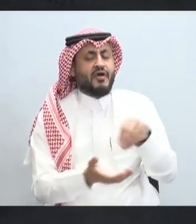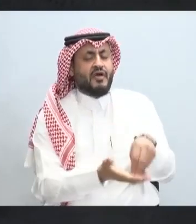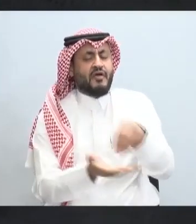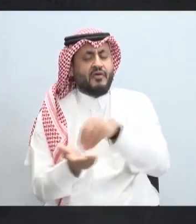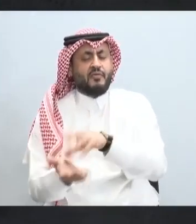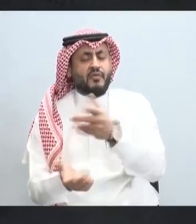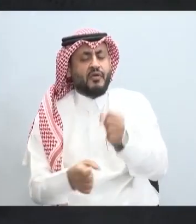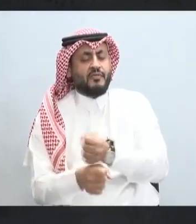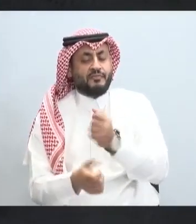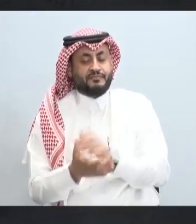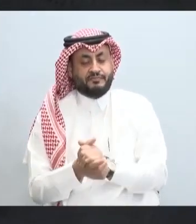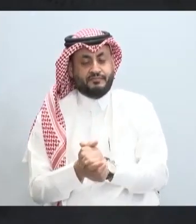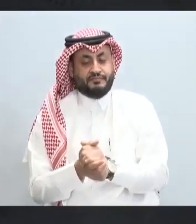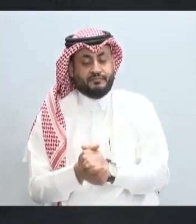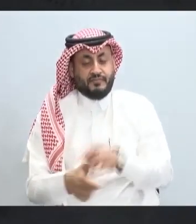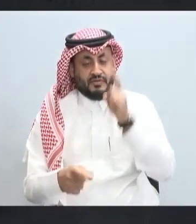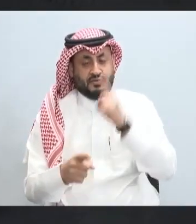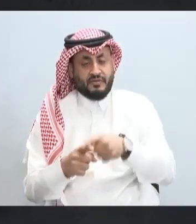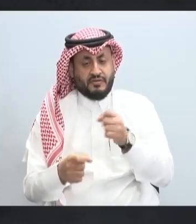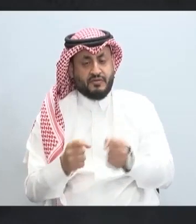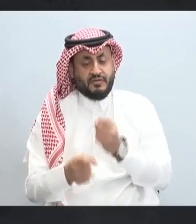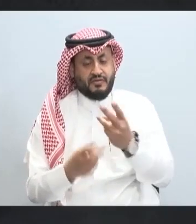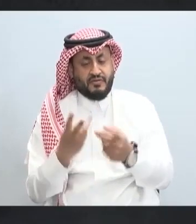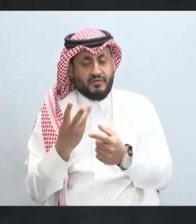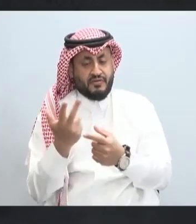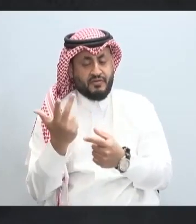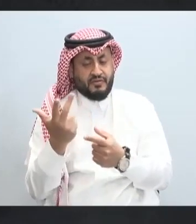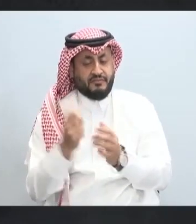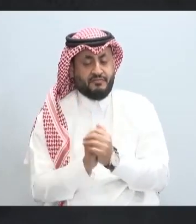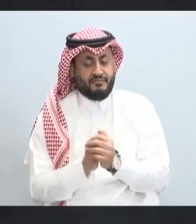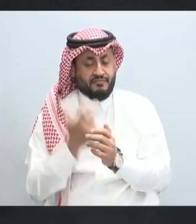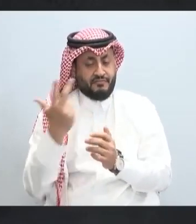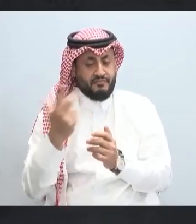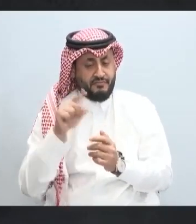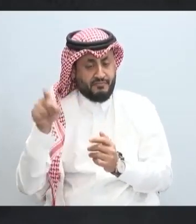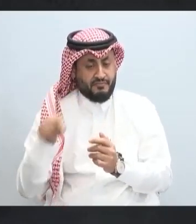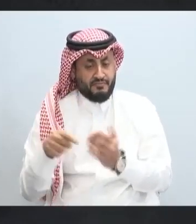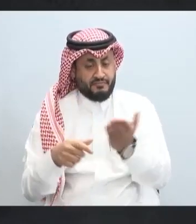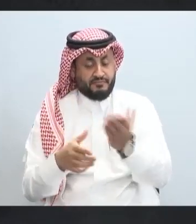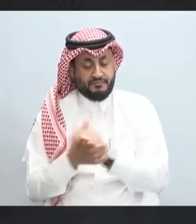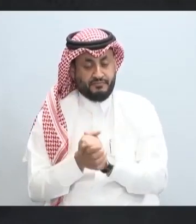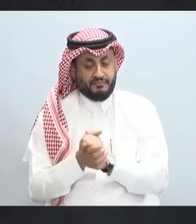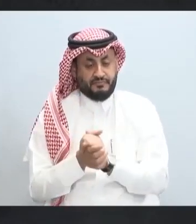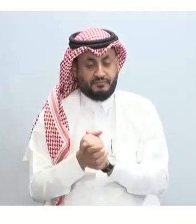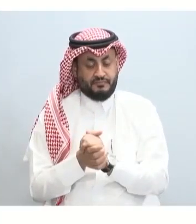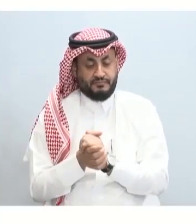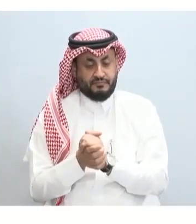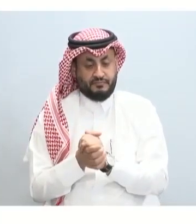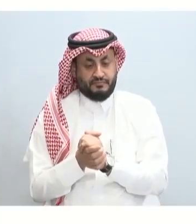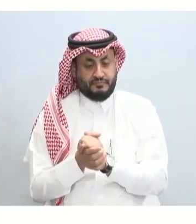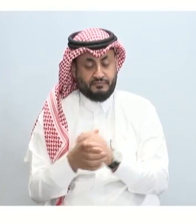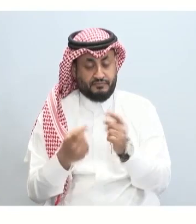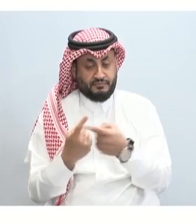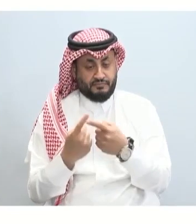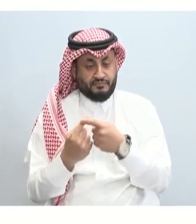this place? So quick reminder of the three questions we did asked and answered as well. The